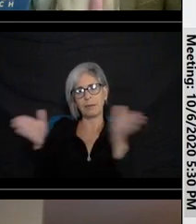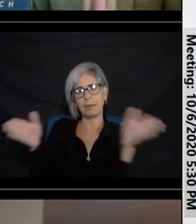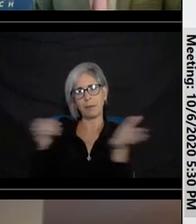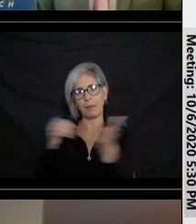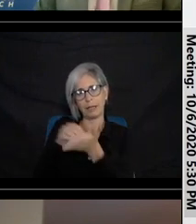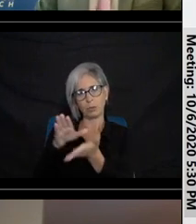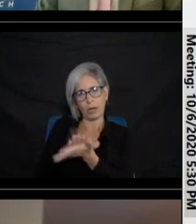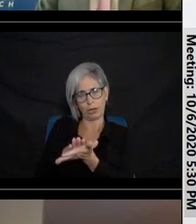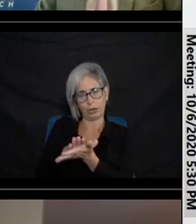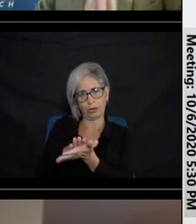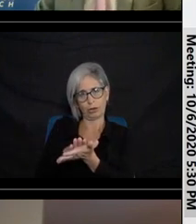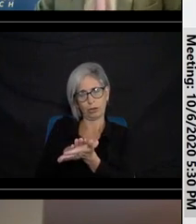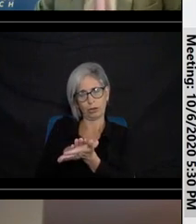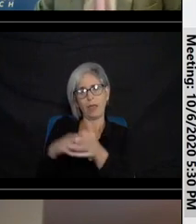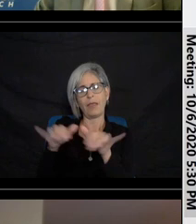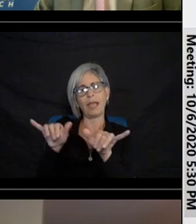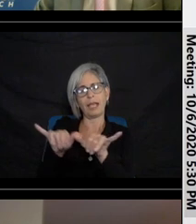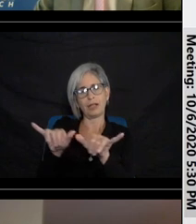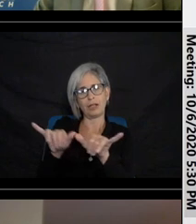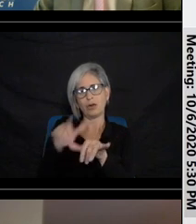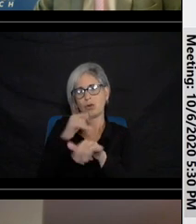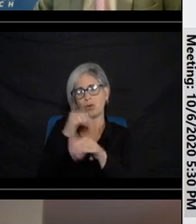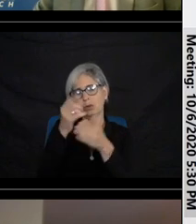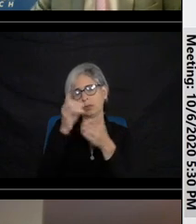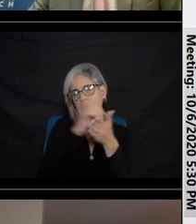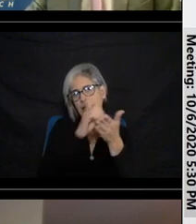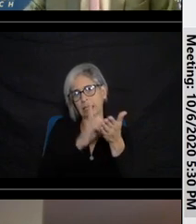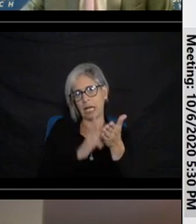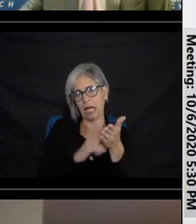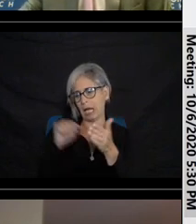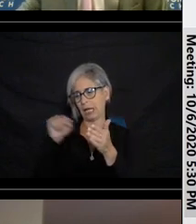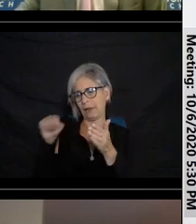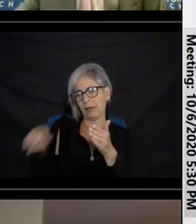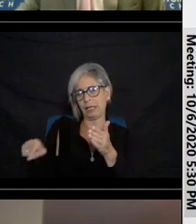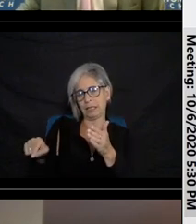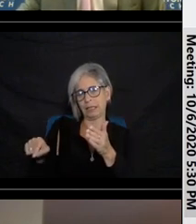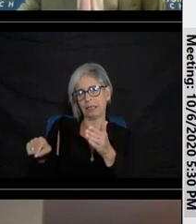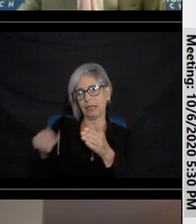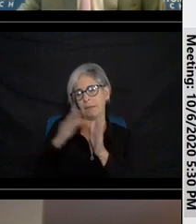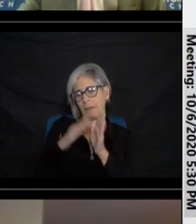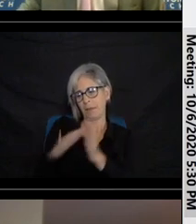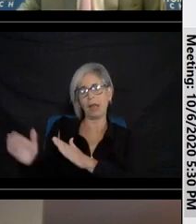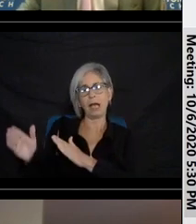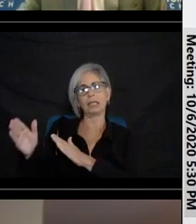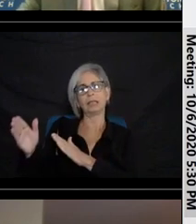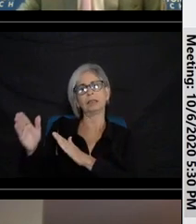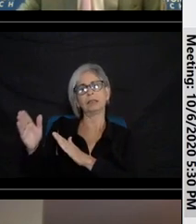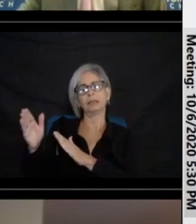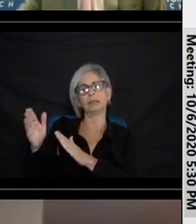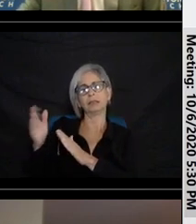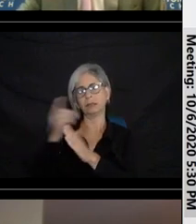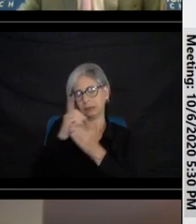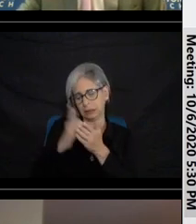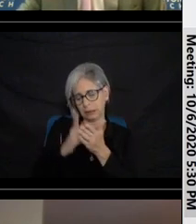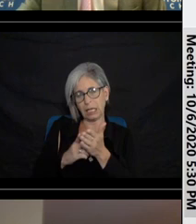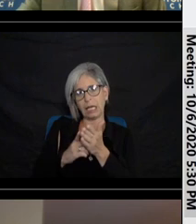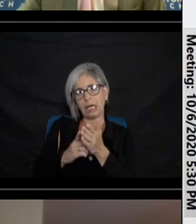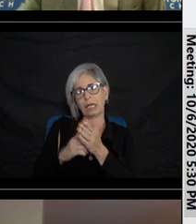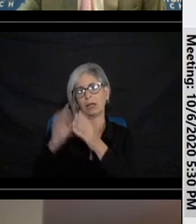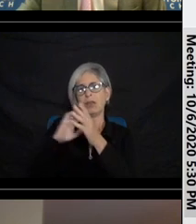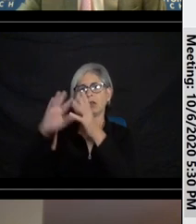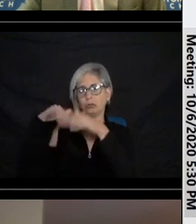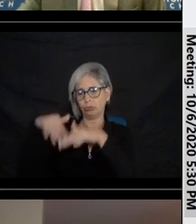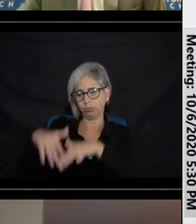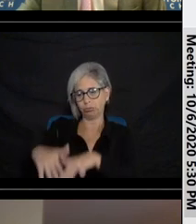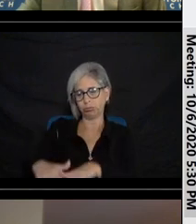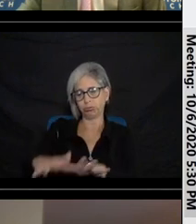record. The engineer who designed the plat, the site plan, the elevation design, the drainage,